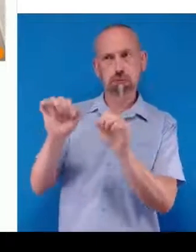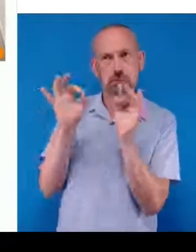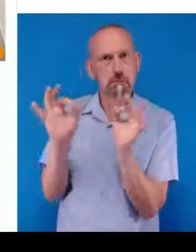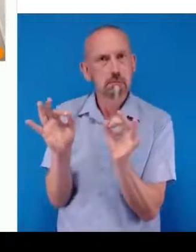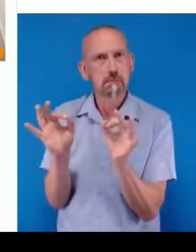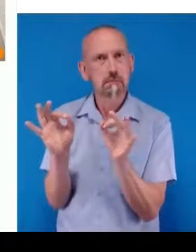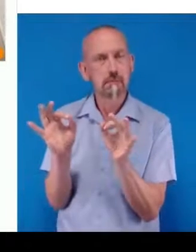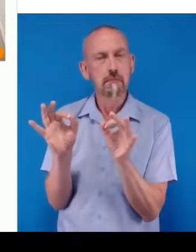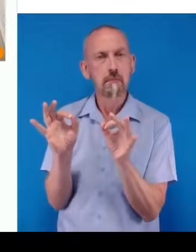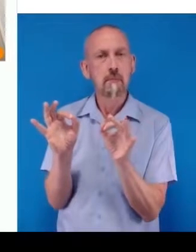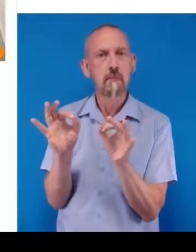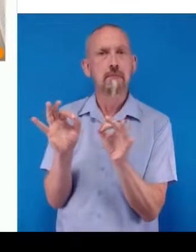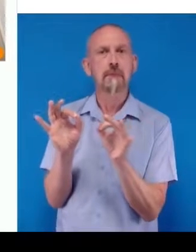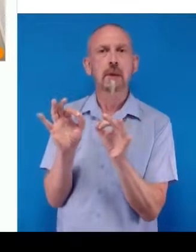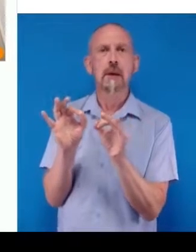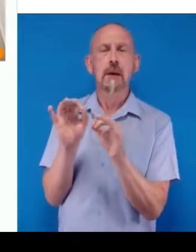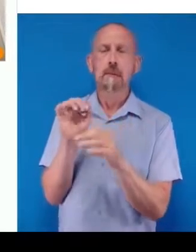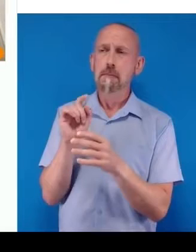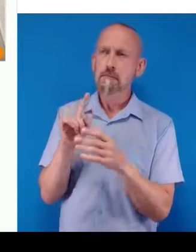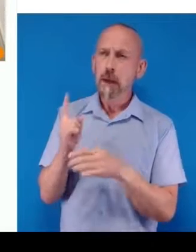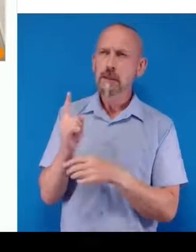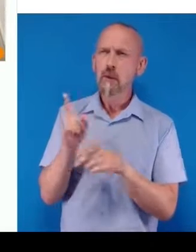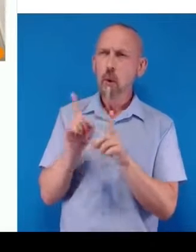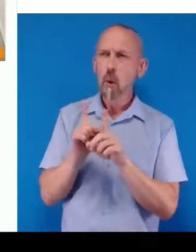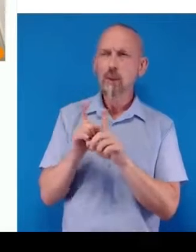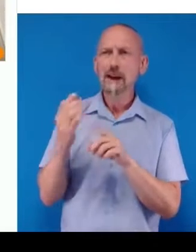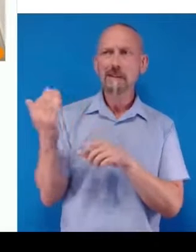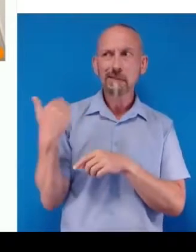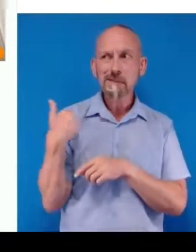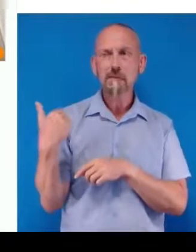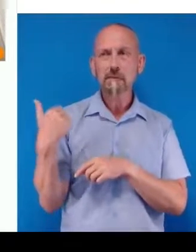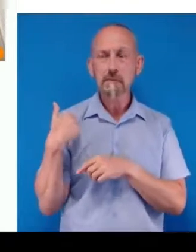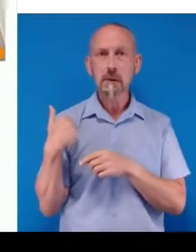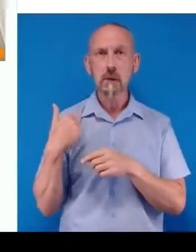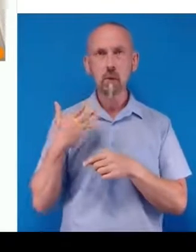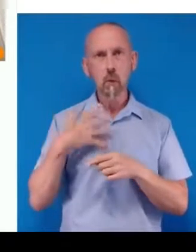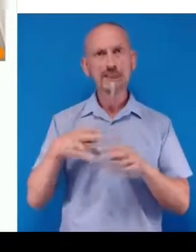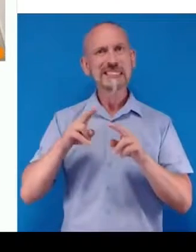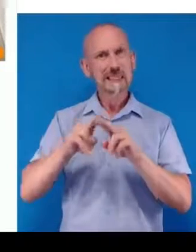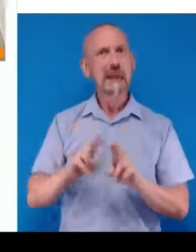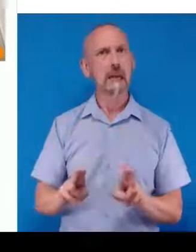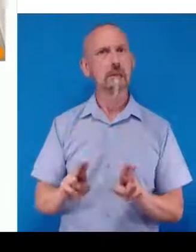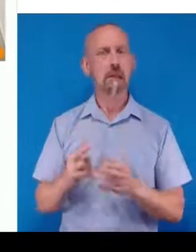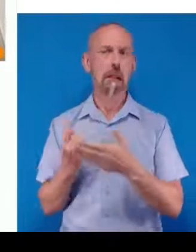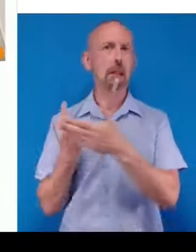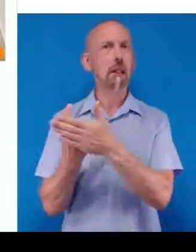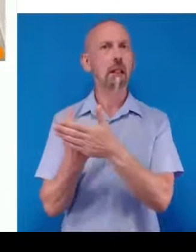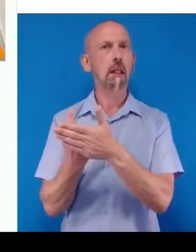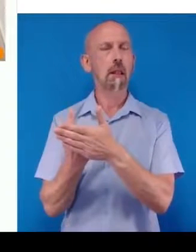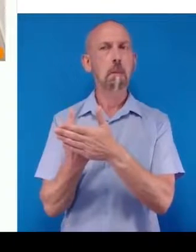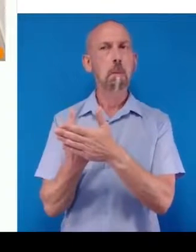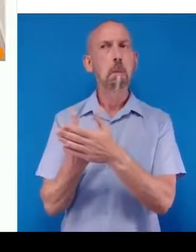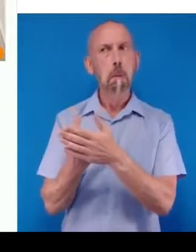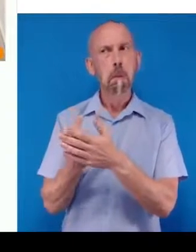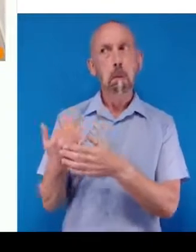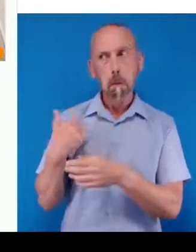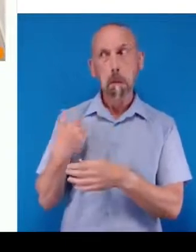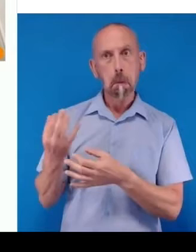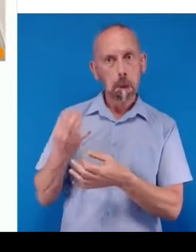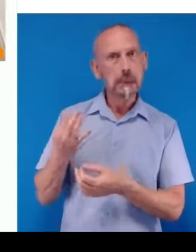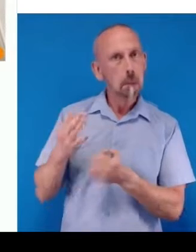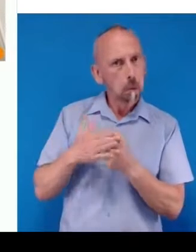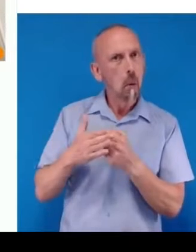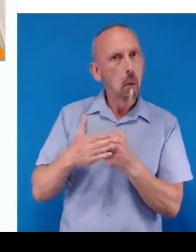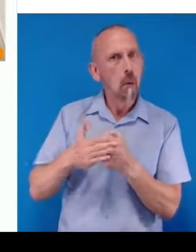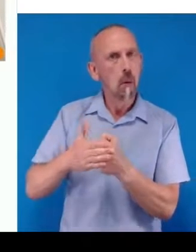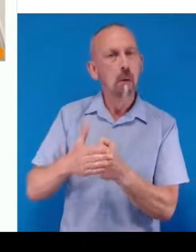am finding more requests for international sign language, and I'm finding providers,